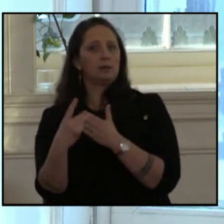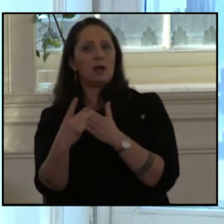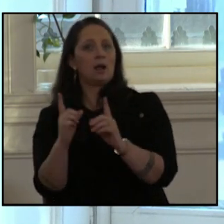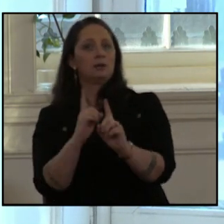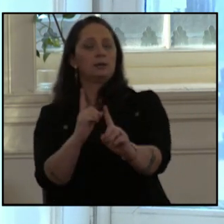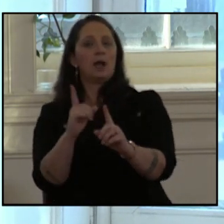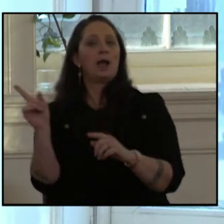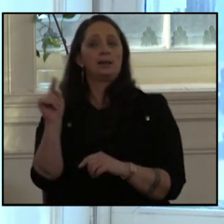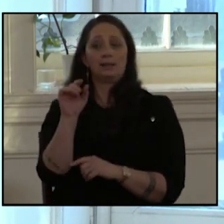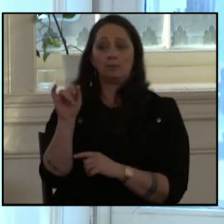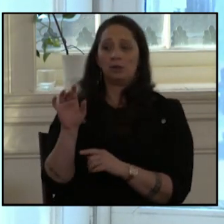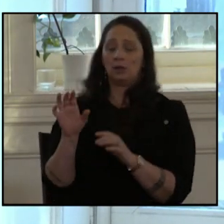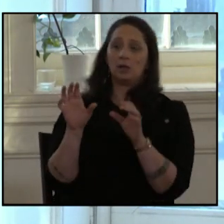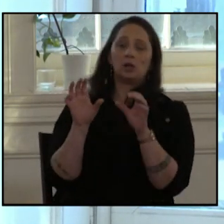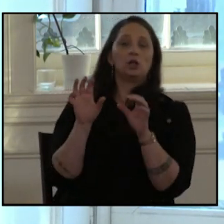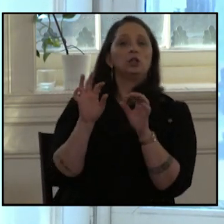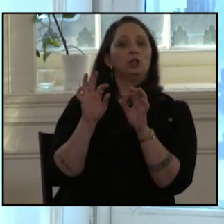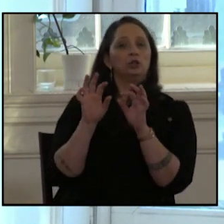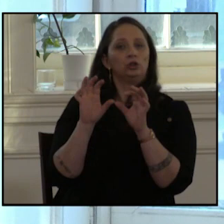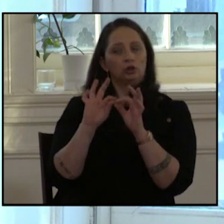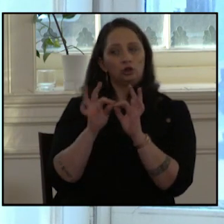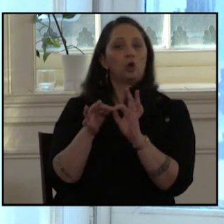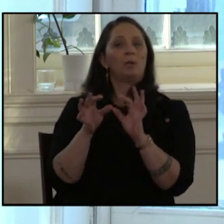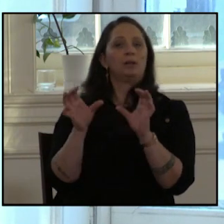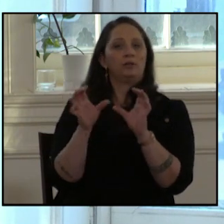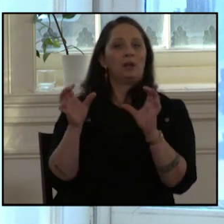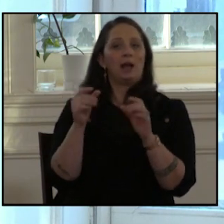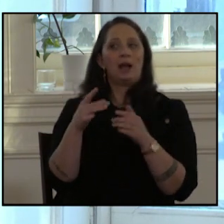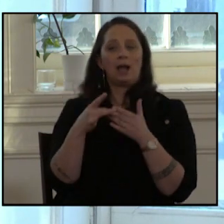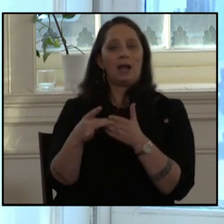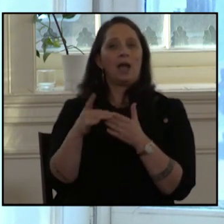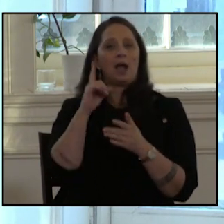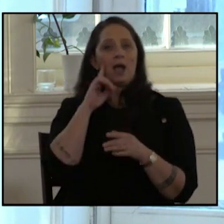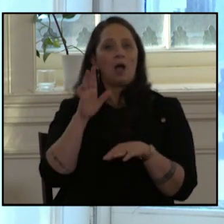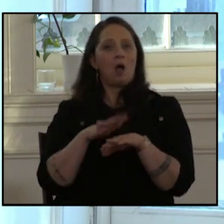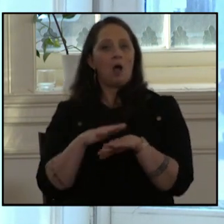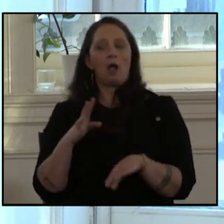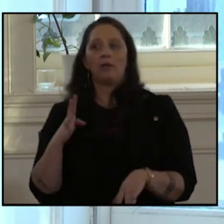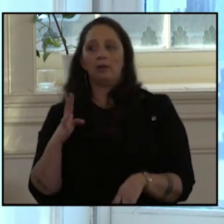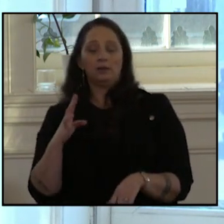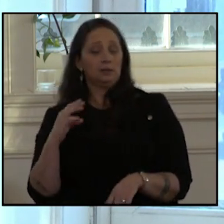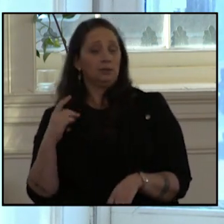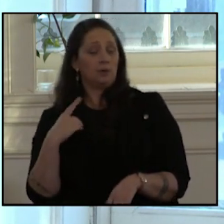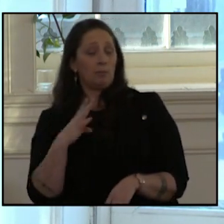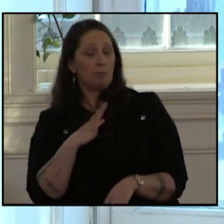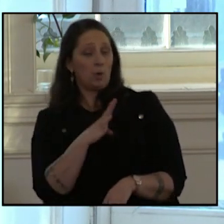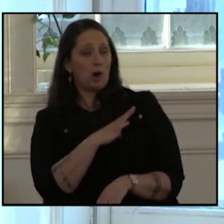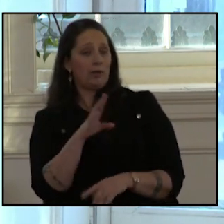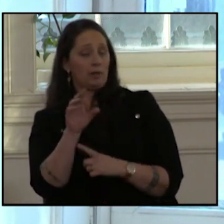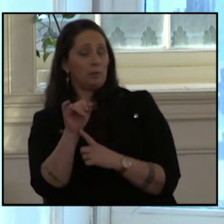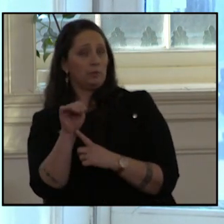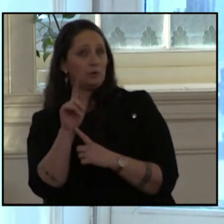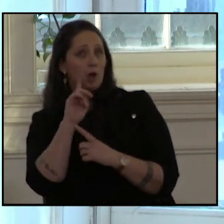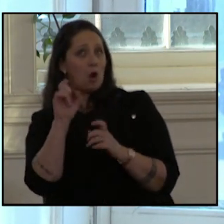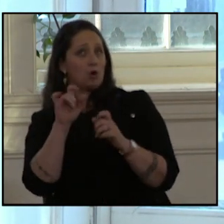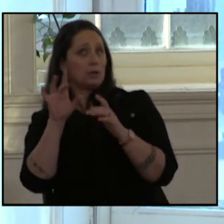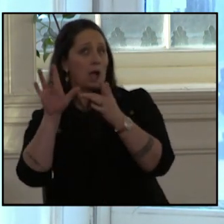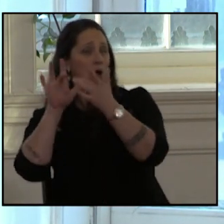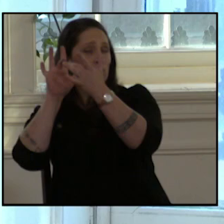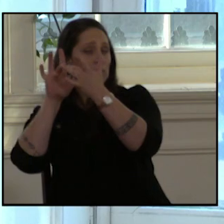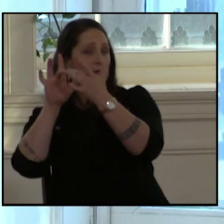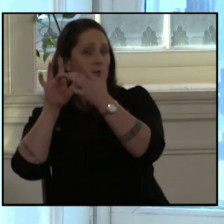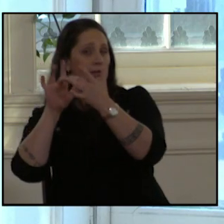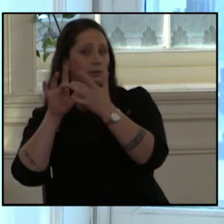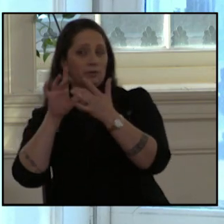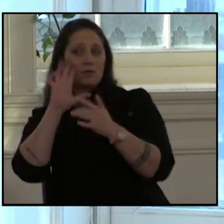is a certified interpretive guide and serves on the board of directors for the Connecticut League of Museums, and she is also the outreach director for